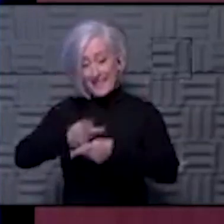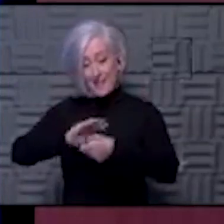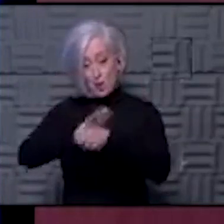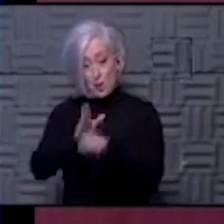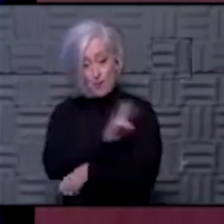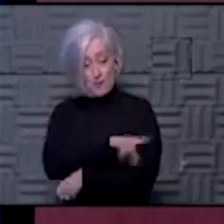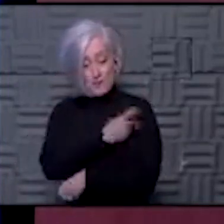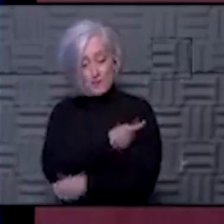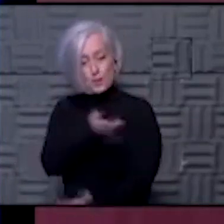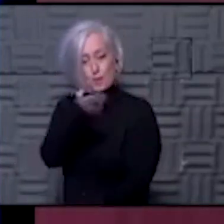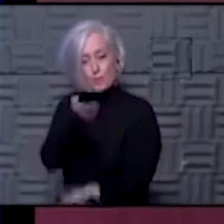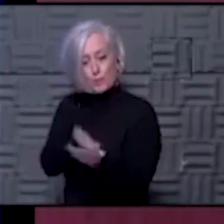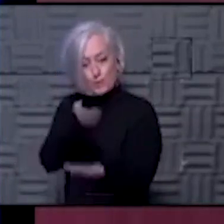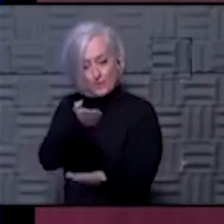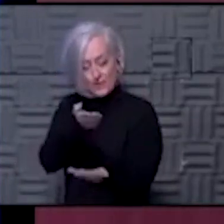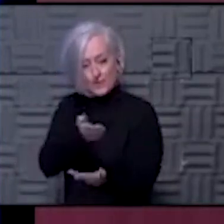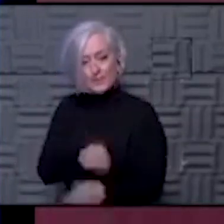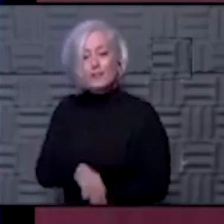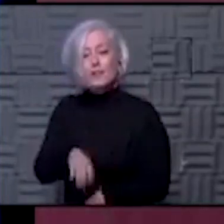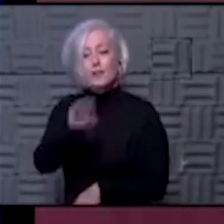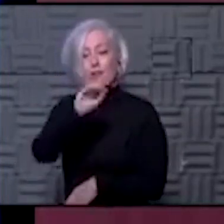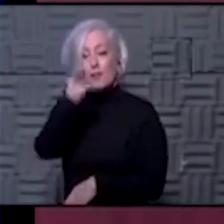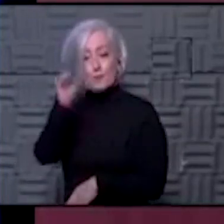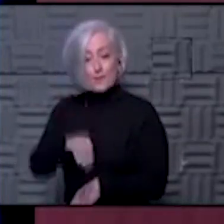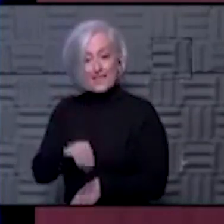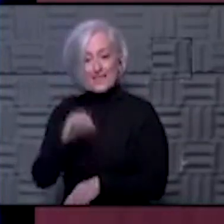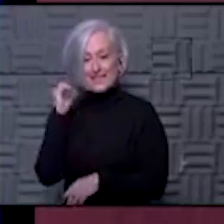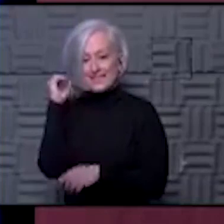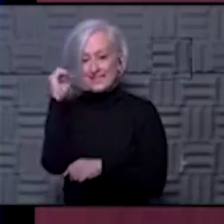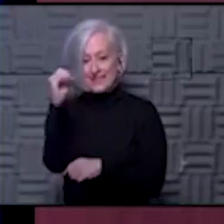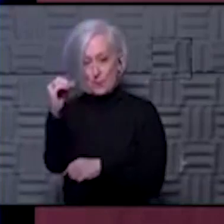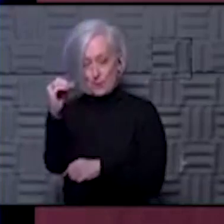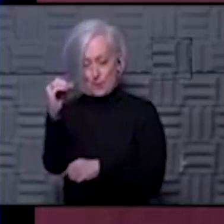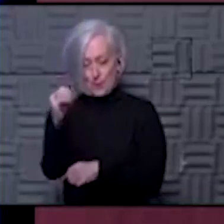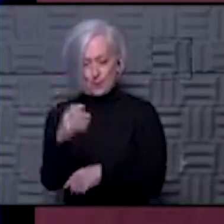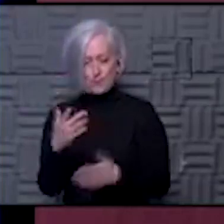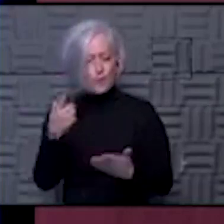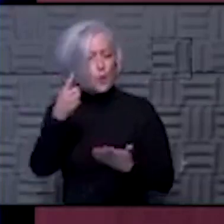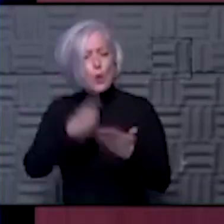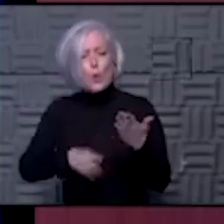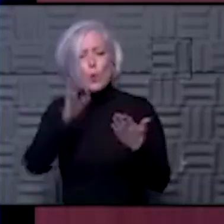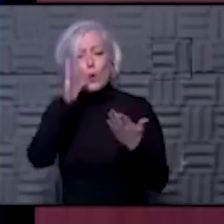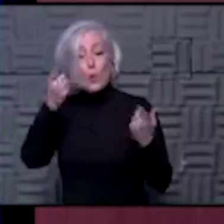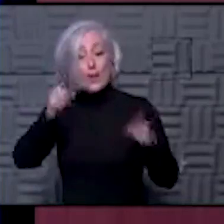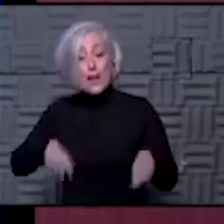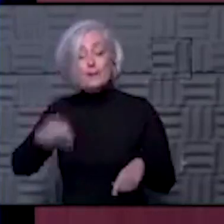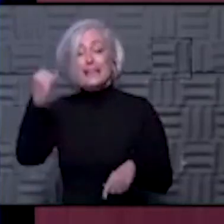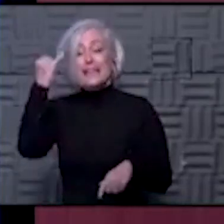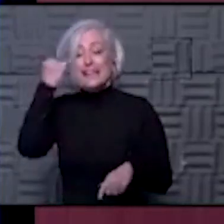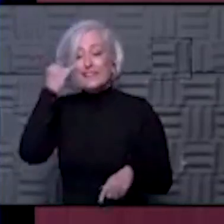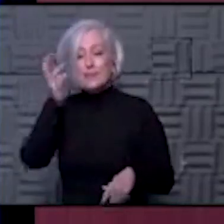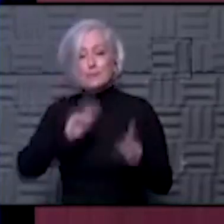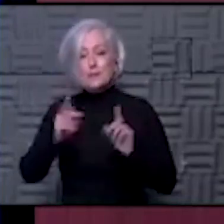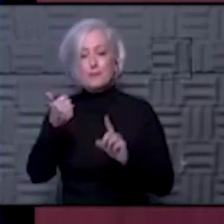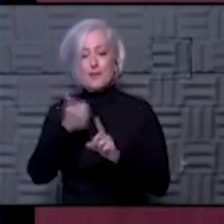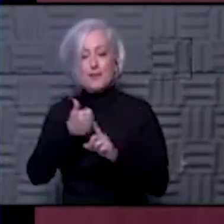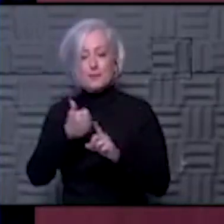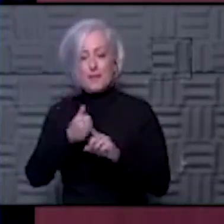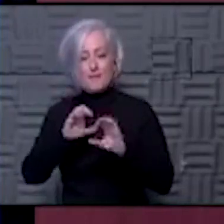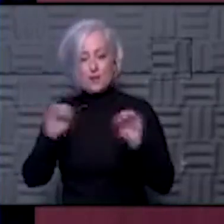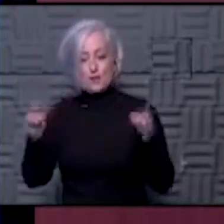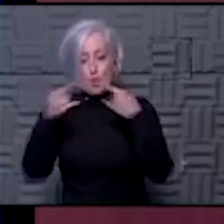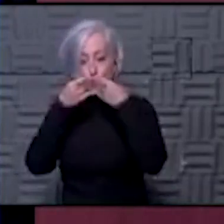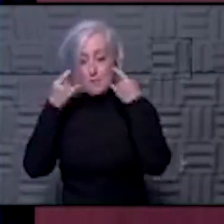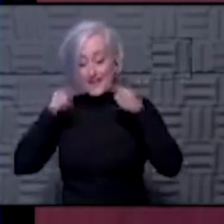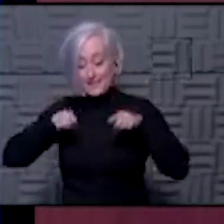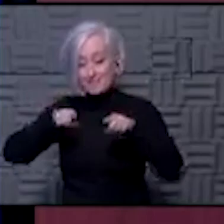point. The rate is virtually zero. What would we be like if people weren't wearing masks in a hospital,